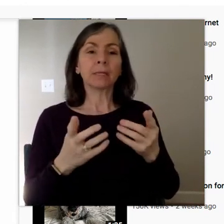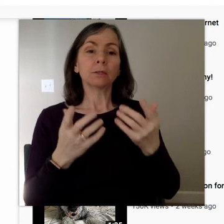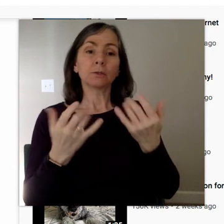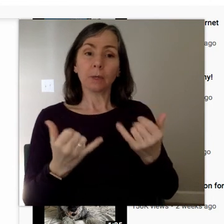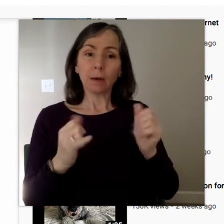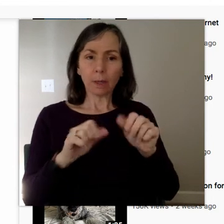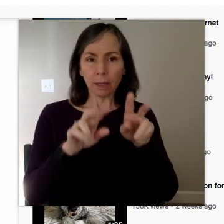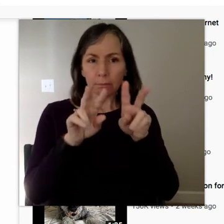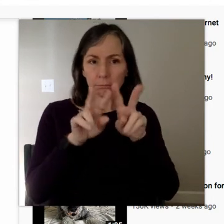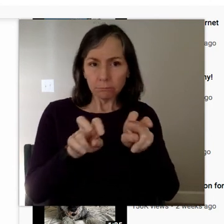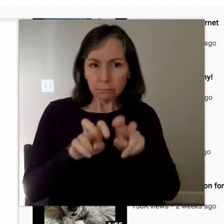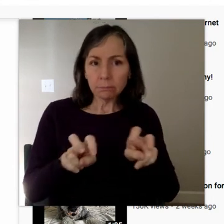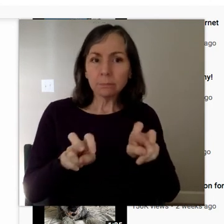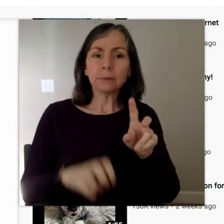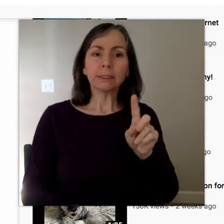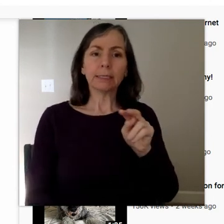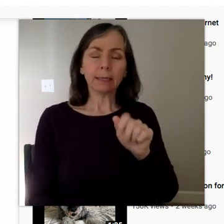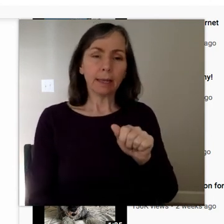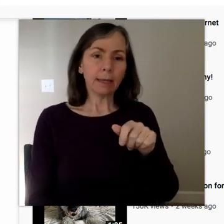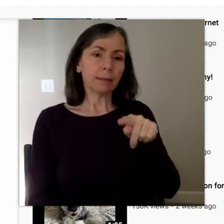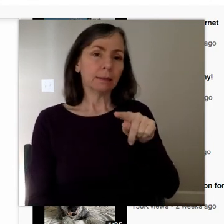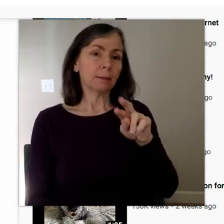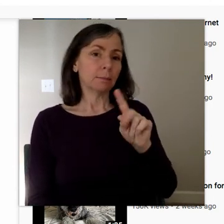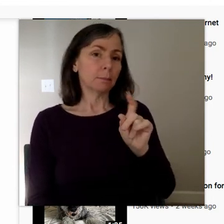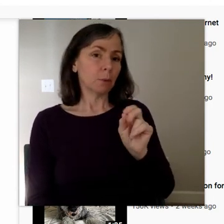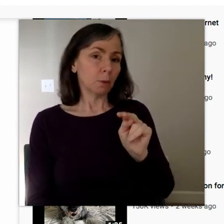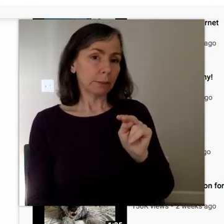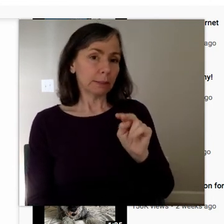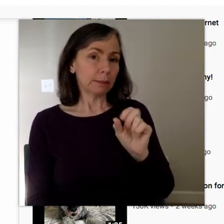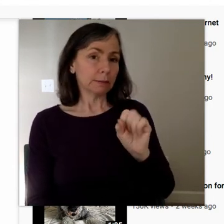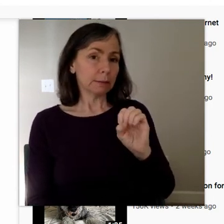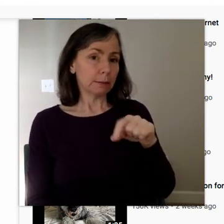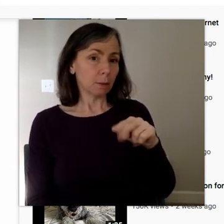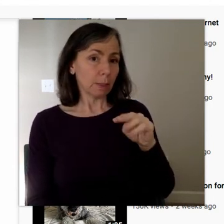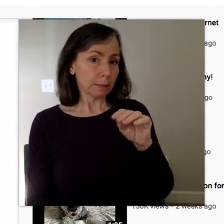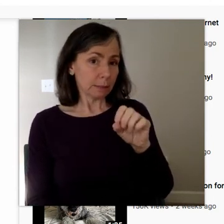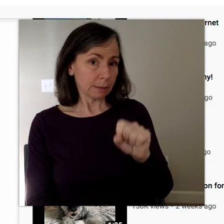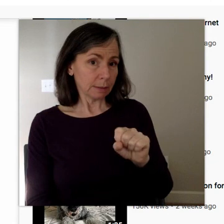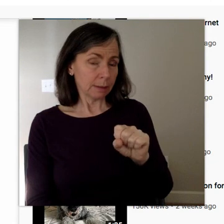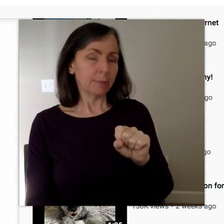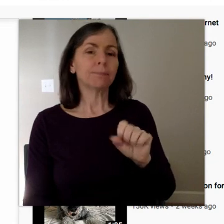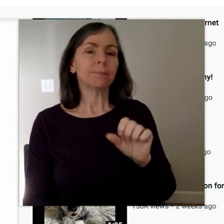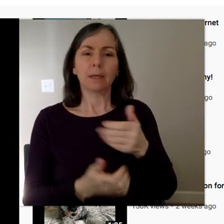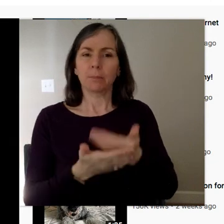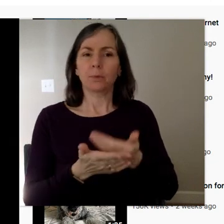and protein sequences to prove evolution, that life changes